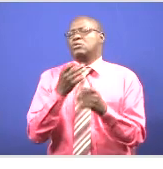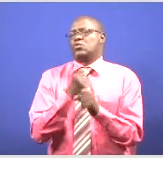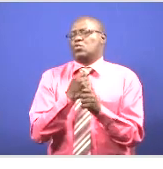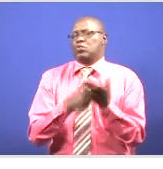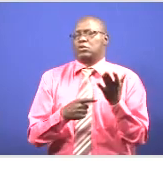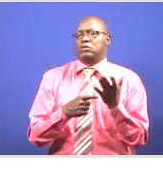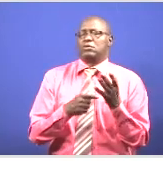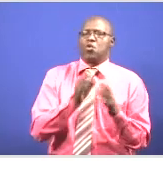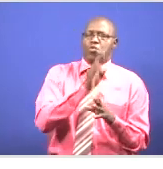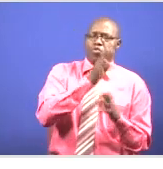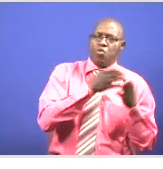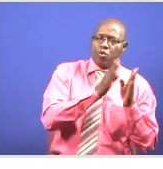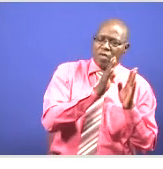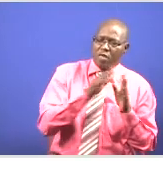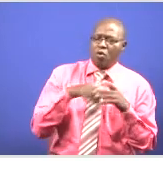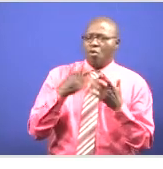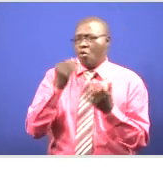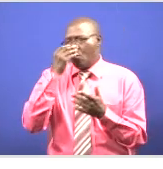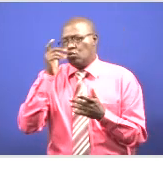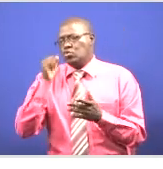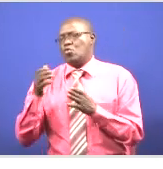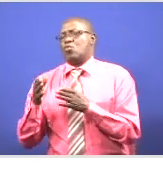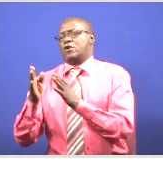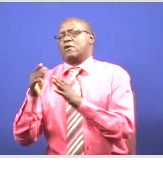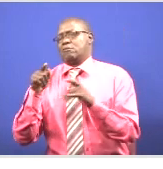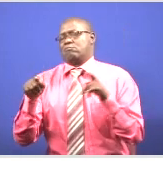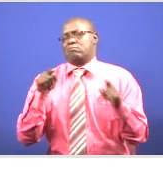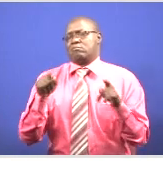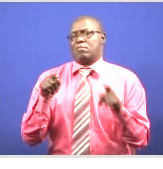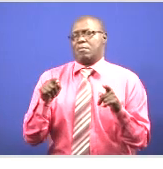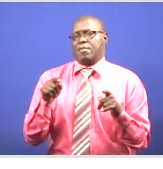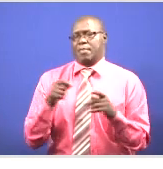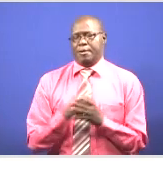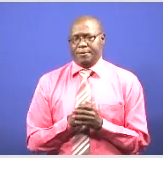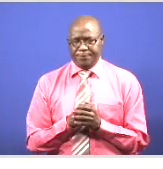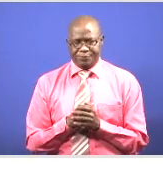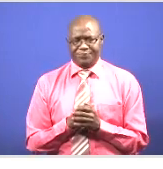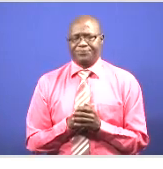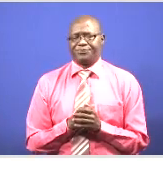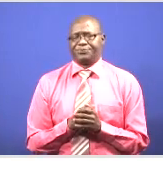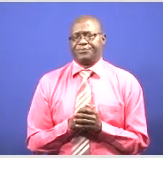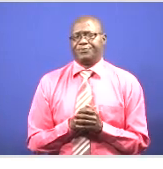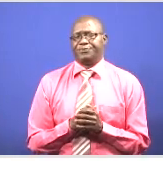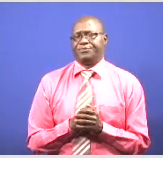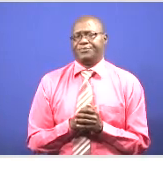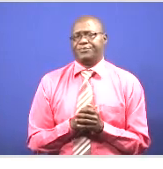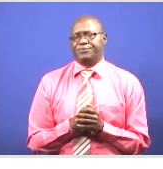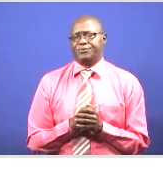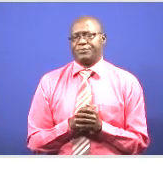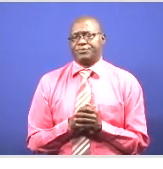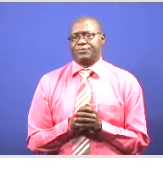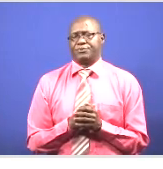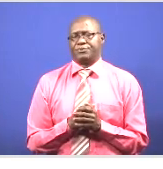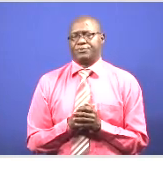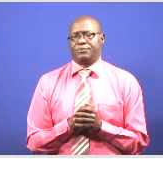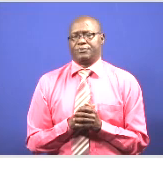Kenyatta way of getting more loans, mm-hmm. or do we pay taxes so as to evade and cut the appetite for loans, as the president